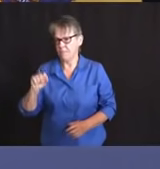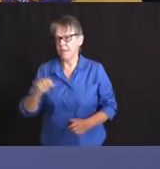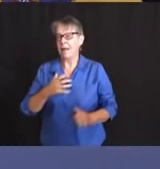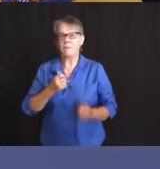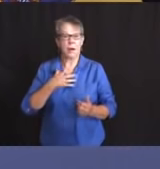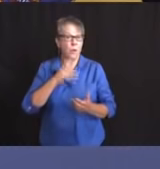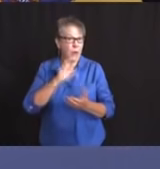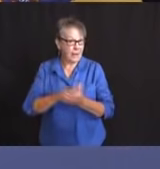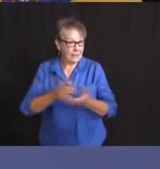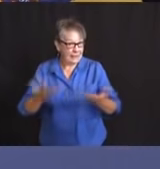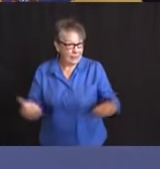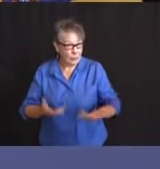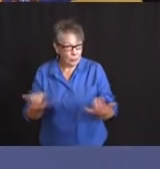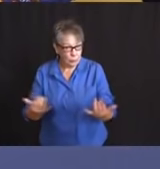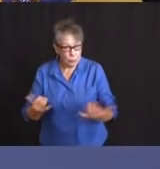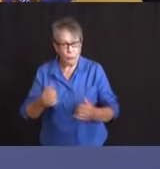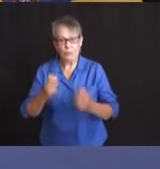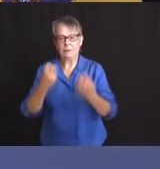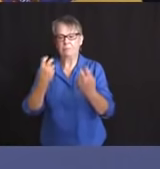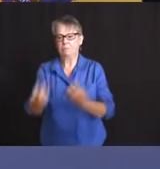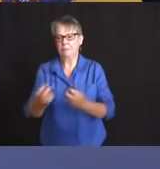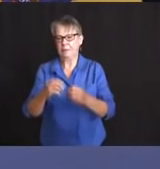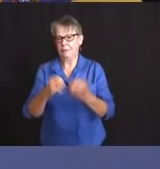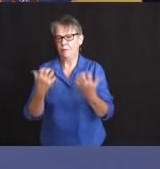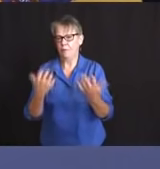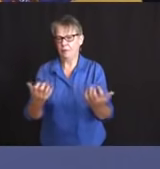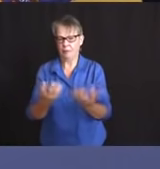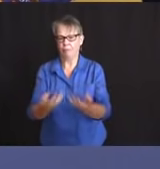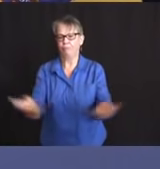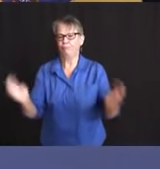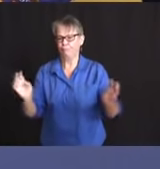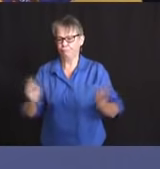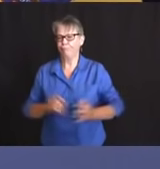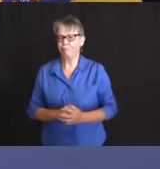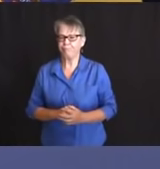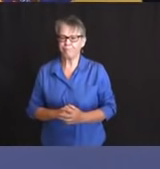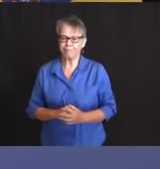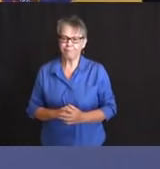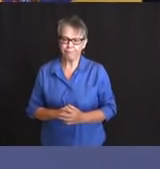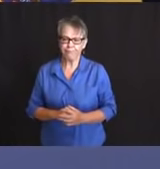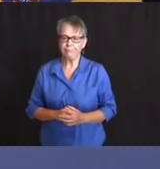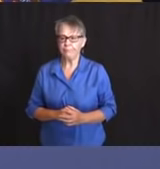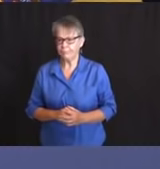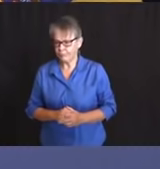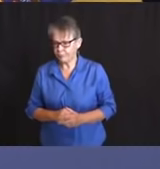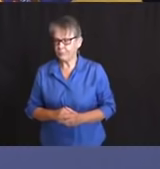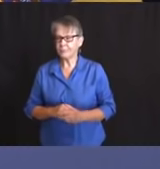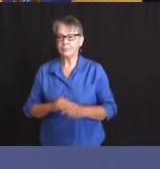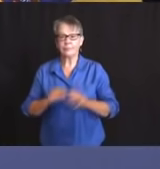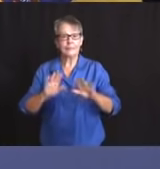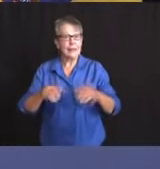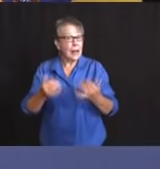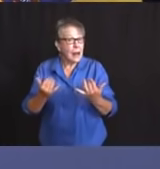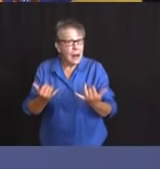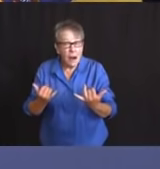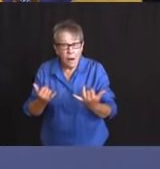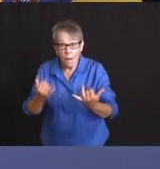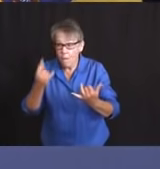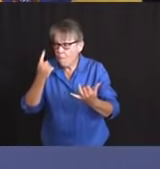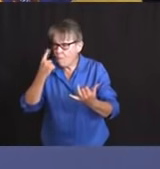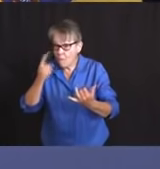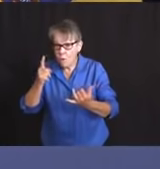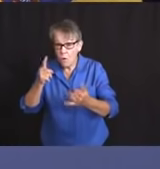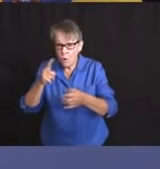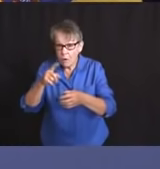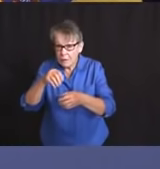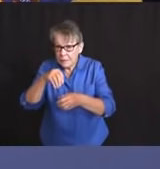and performance spaces, albeit limited, we now have restarted our retail stores, restaurants, and